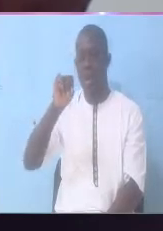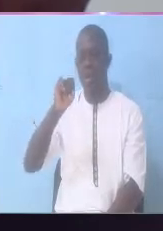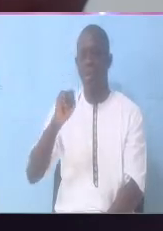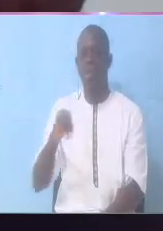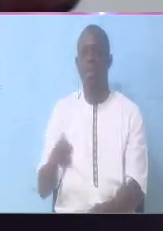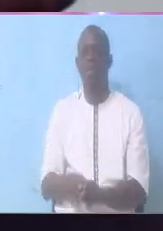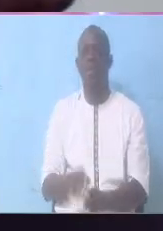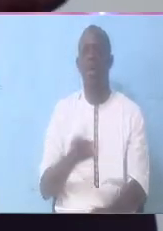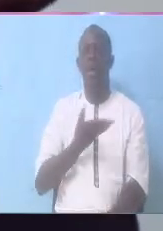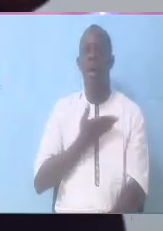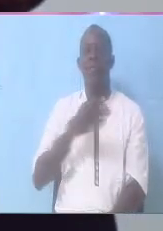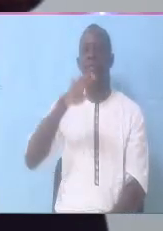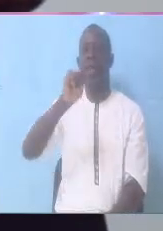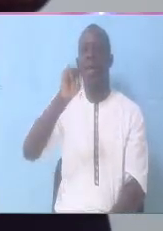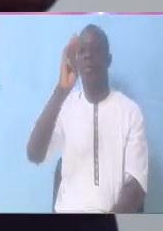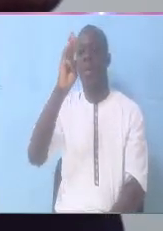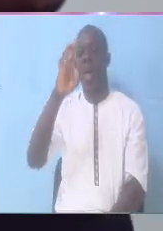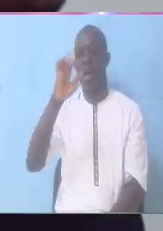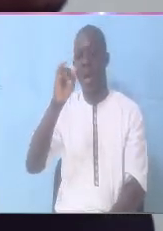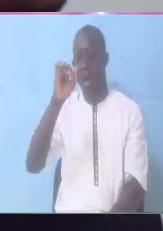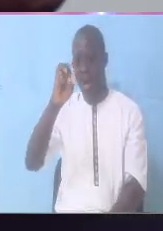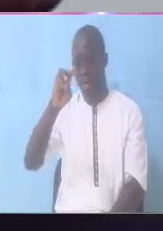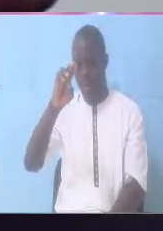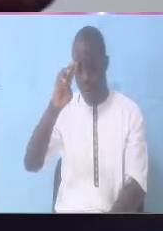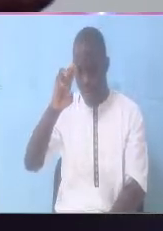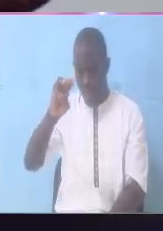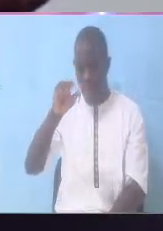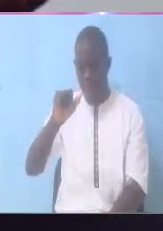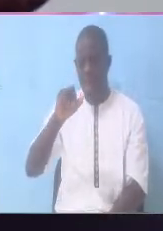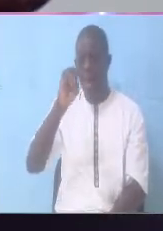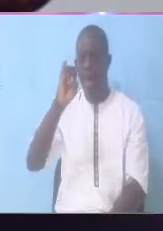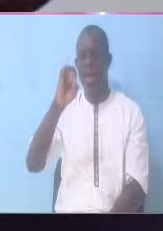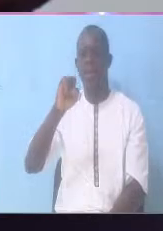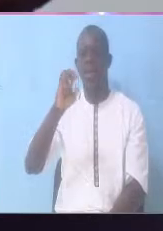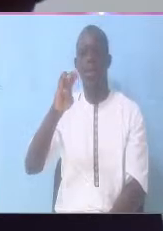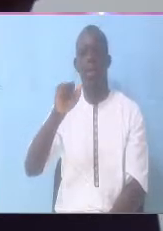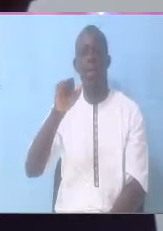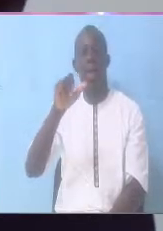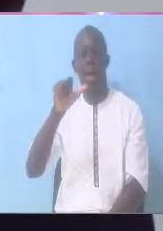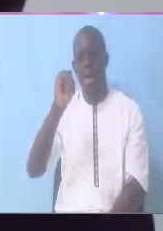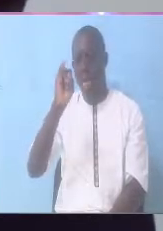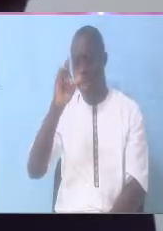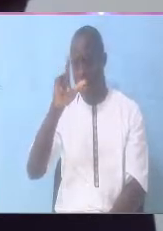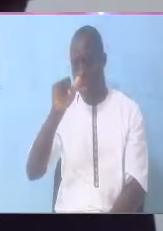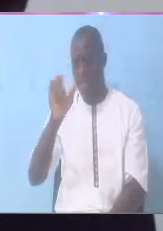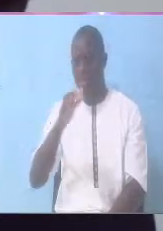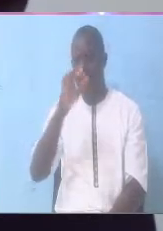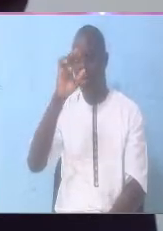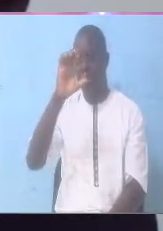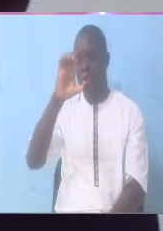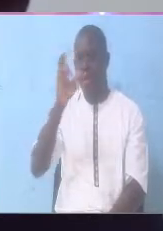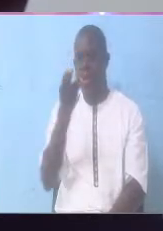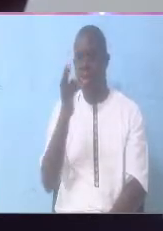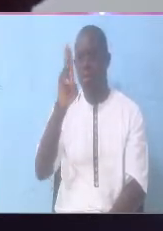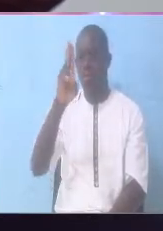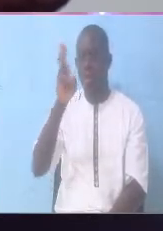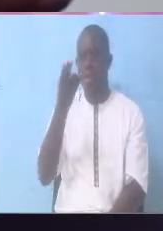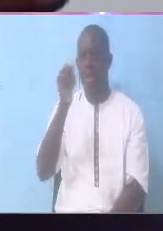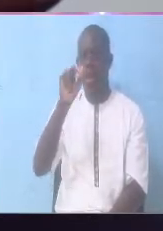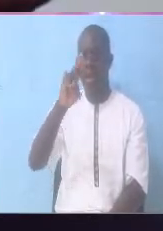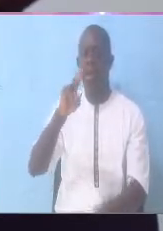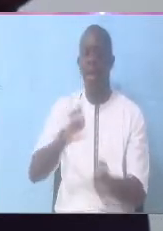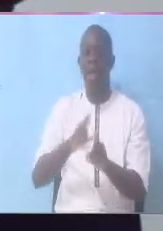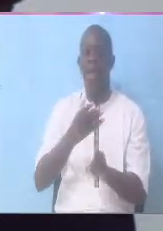Ibrahim Ismaila Chongan. Ibrahim Ismaila Chongan. Captain Edward David